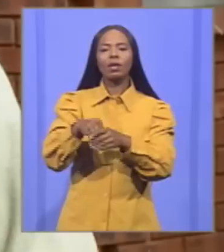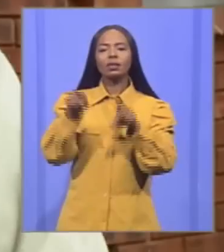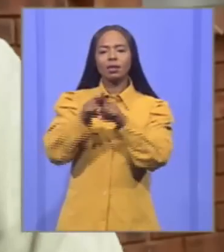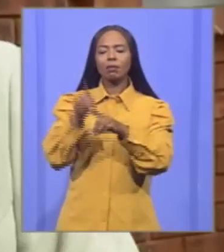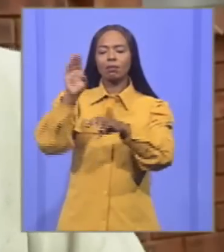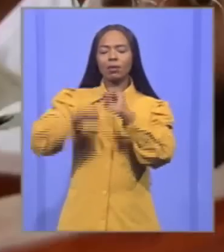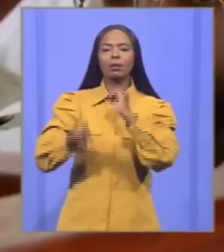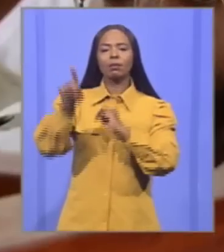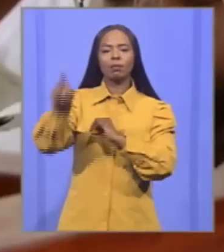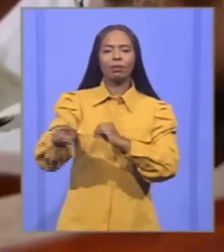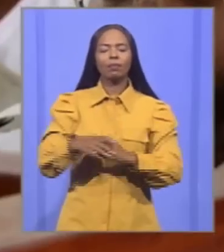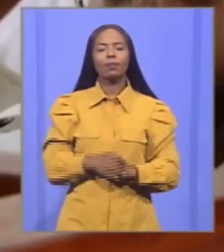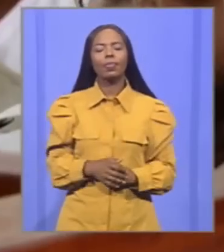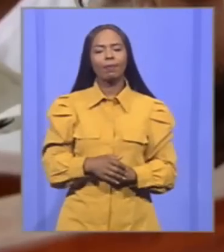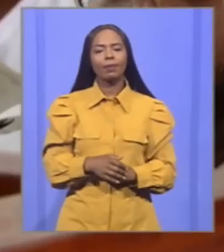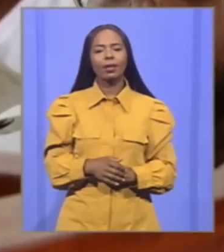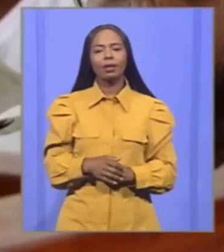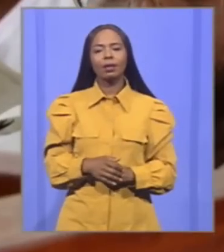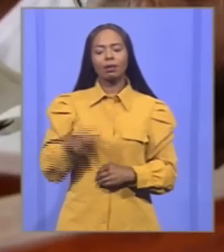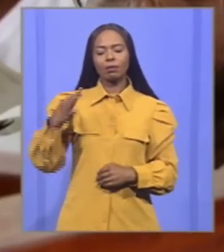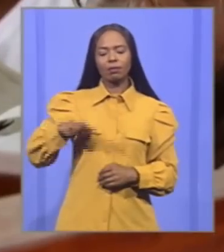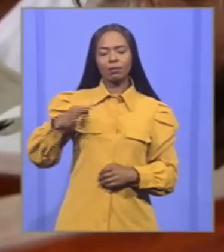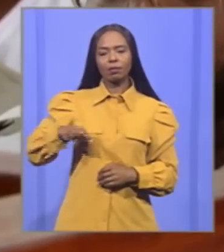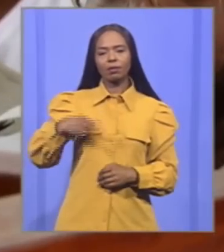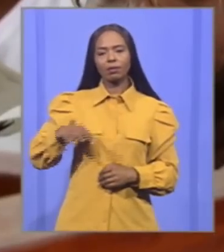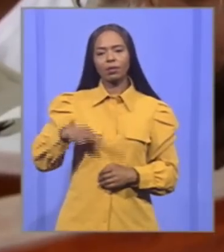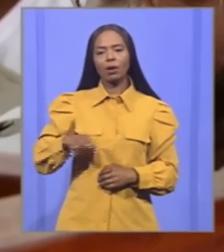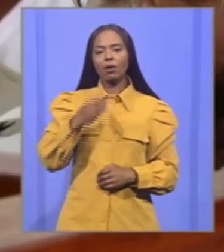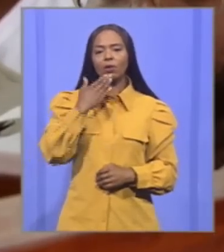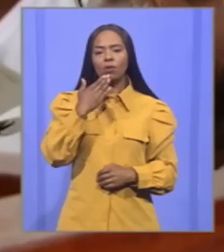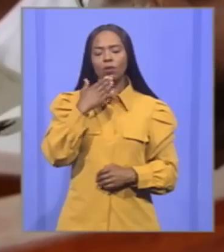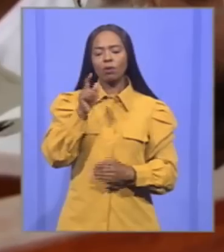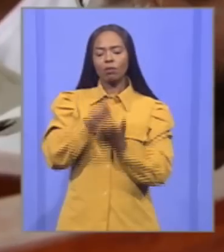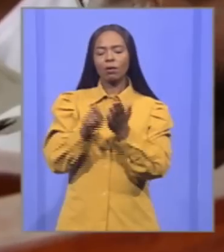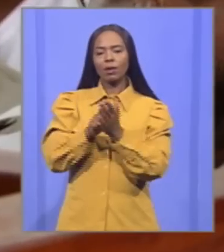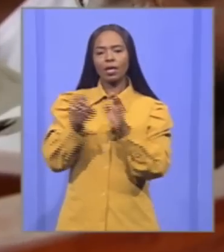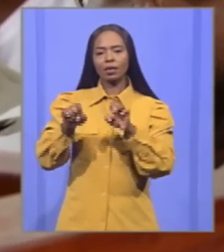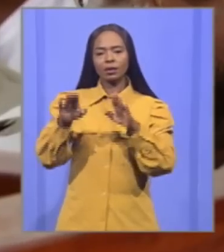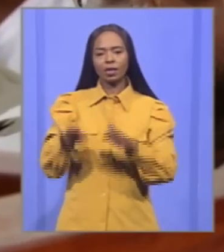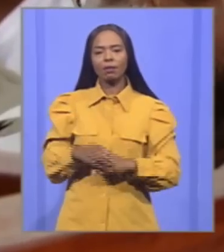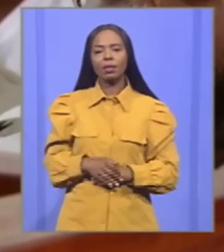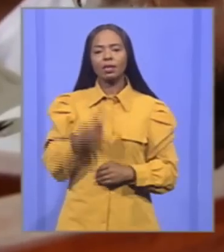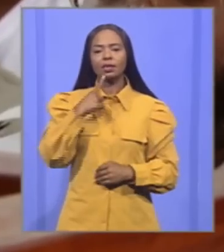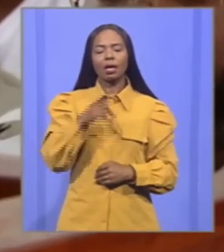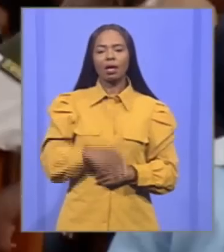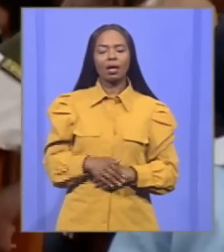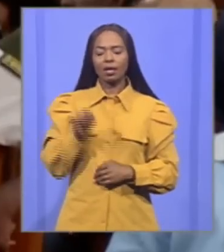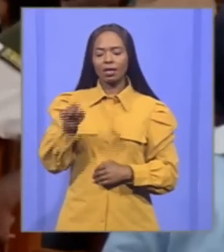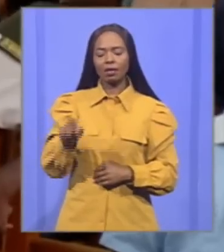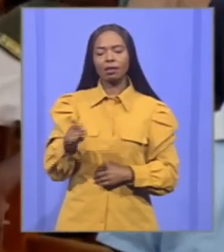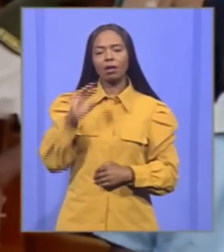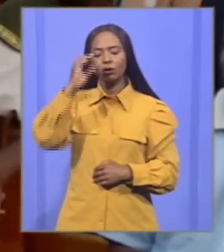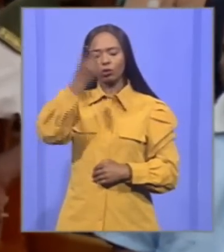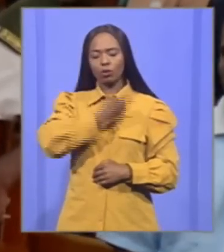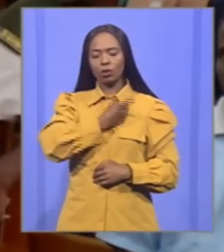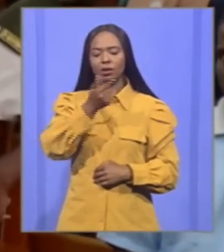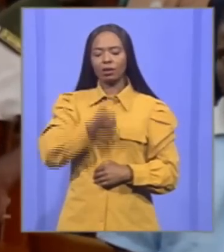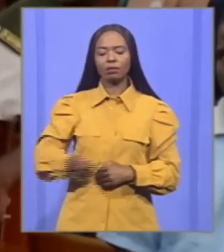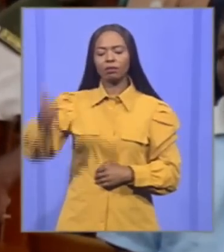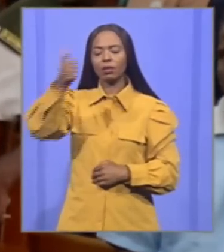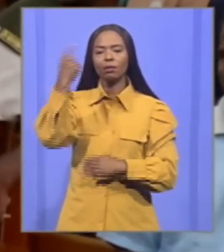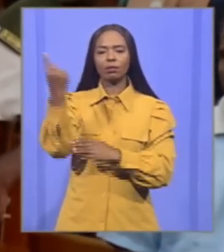godimo ga se ba se thomileng. Morutwana wa Kgarebe yo a bego a ngwalelwa ebile go latofatšwa go gore ke morwedi wa tlhogo ya sekolo sa tikologo le morutišigadi